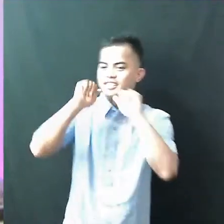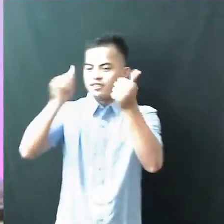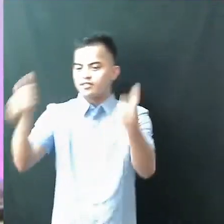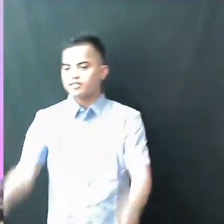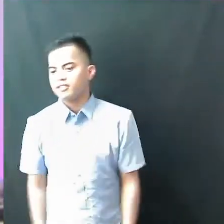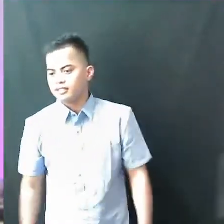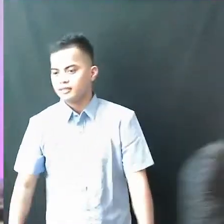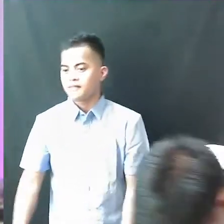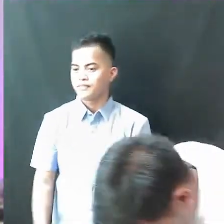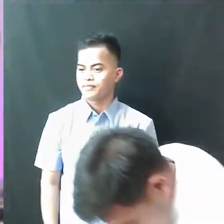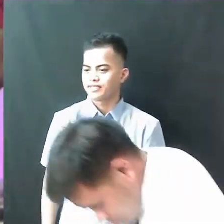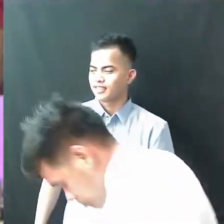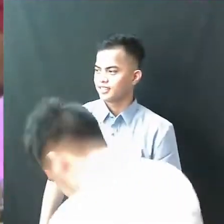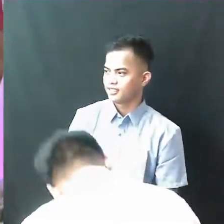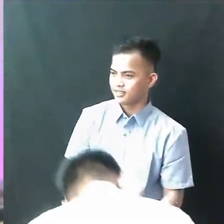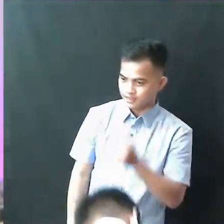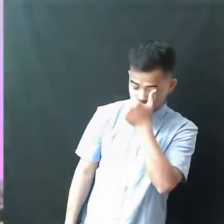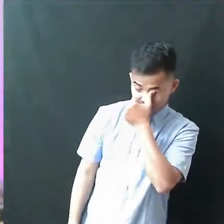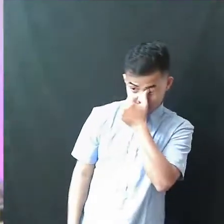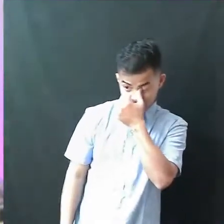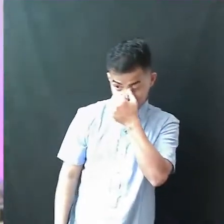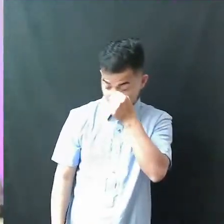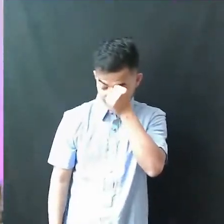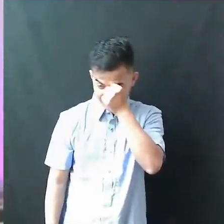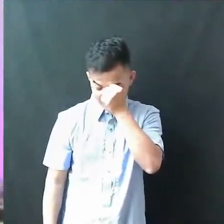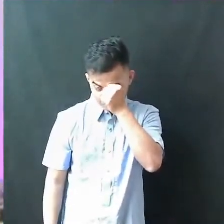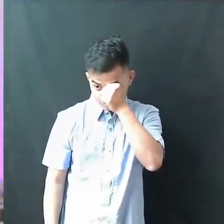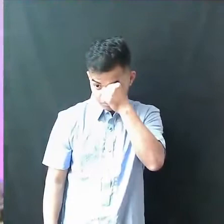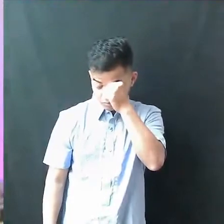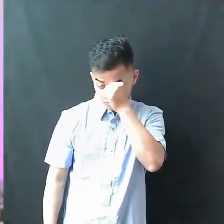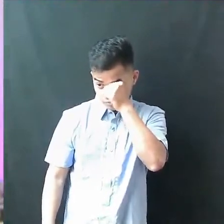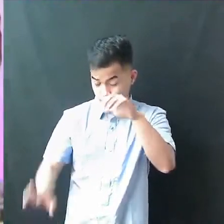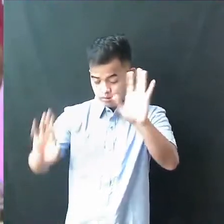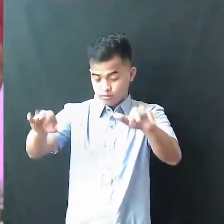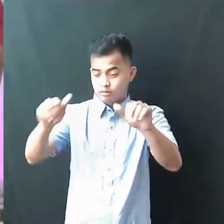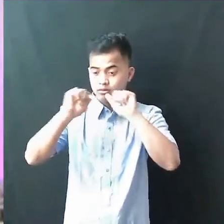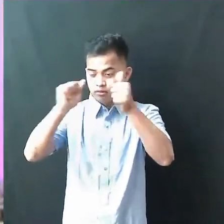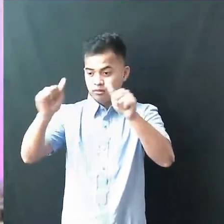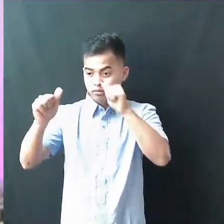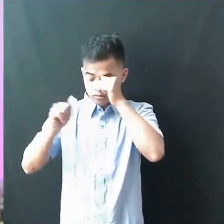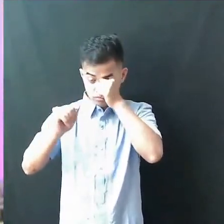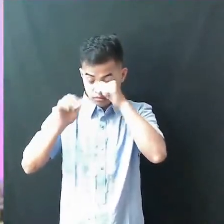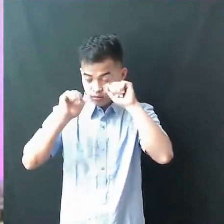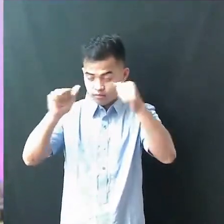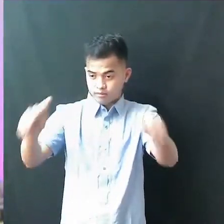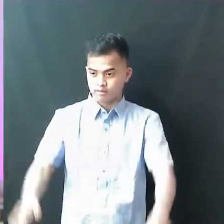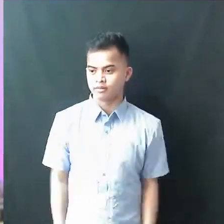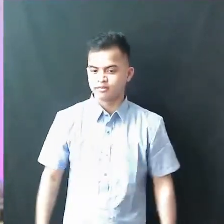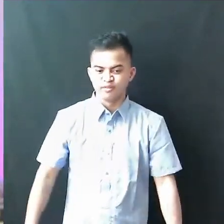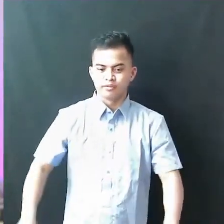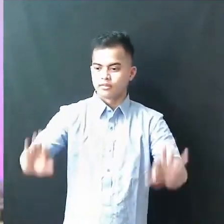only have one service this morning. I know many of you want to get back, and then you still have your house to clean. How many of you, your house